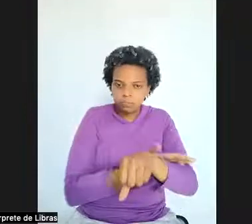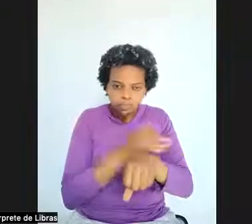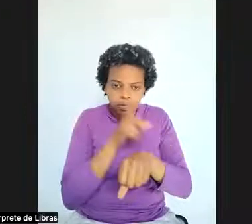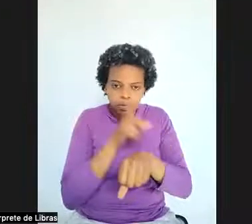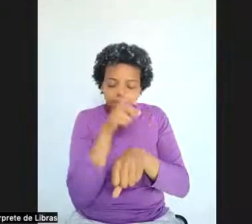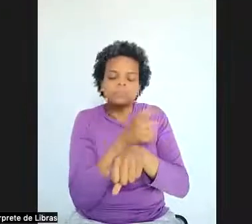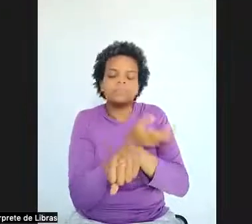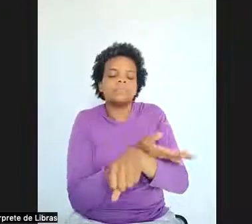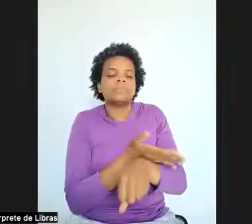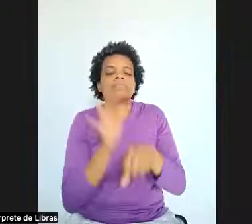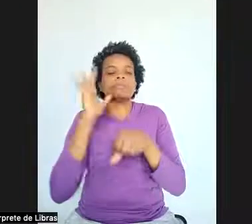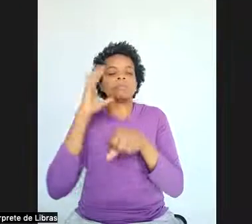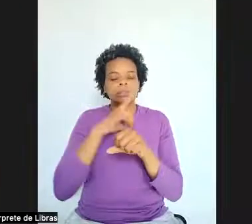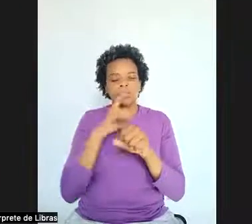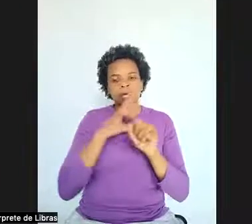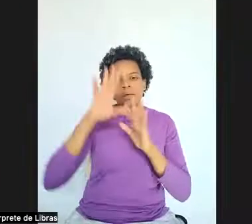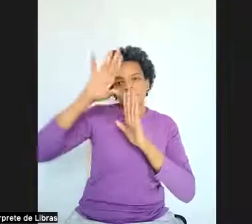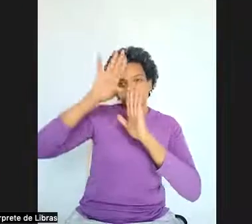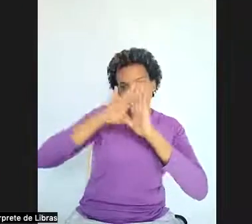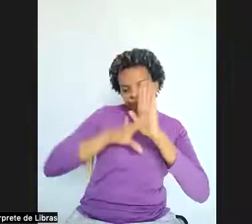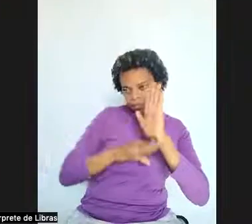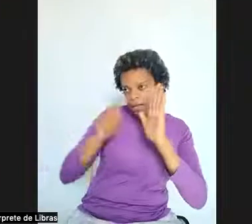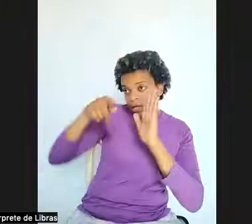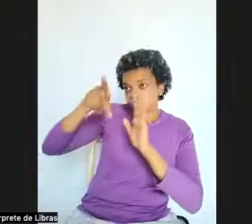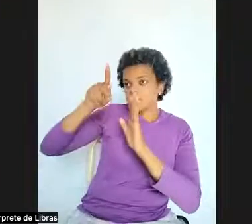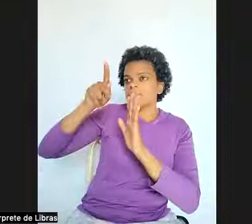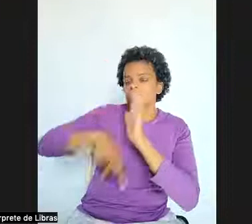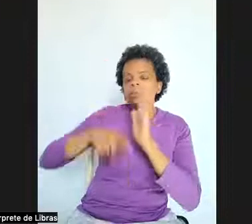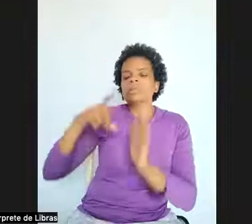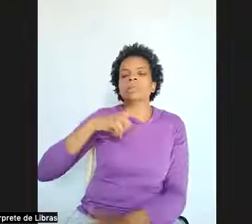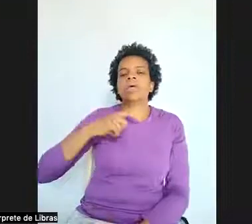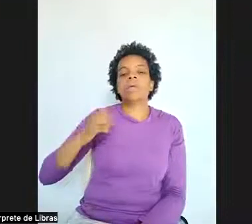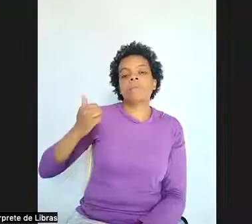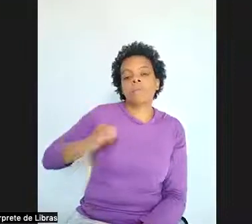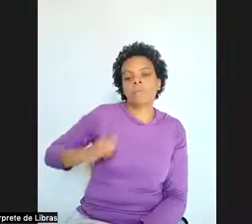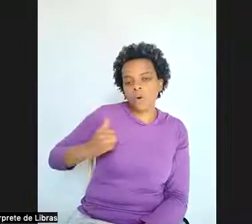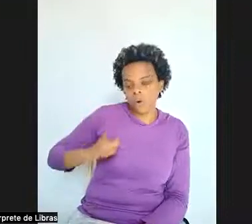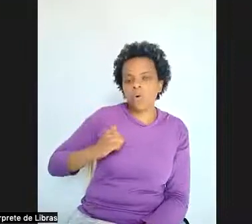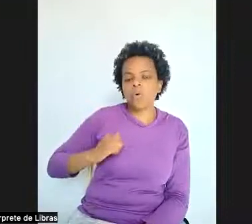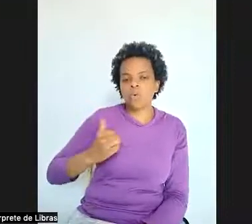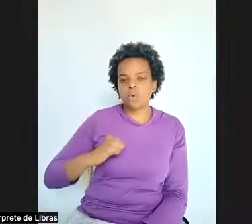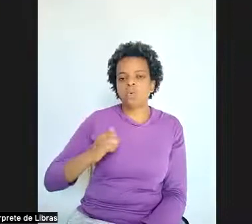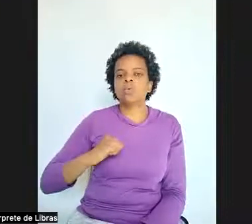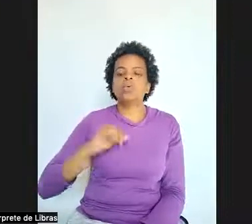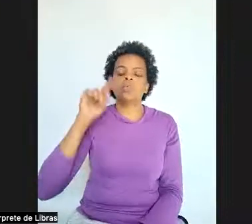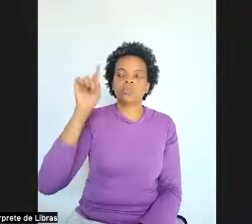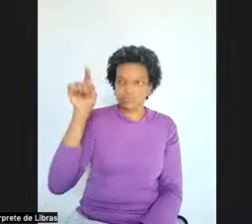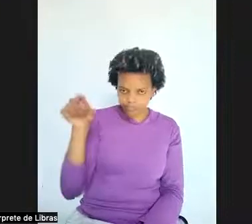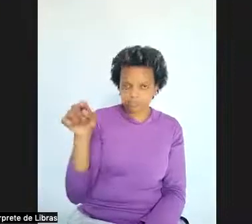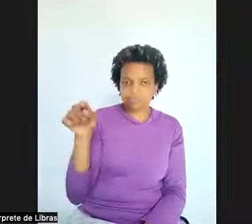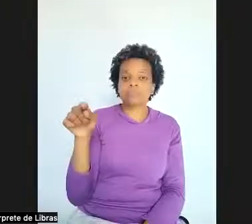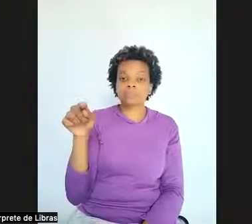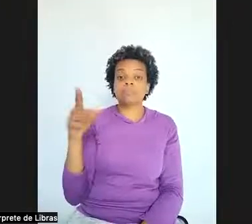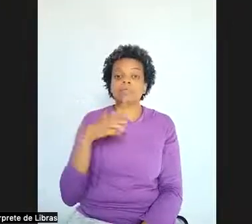international conservation has a grant program, or secondment program, as they call it.